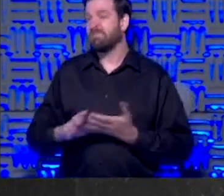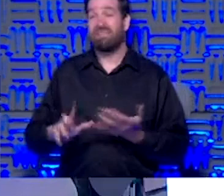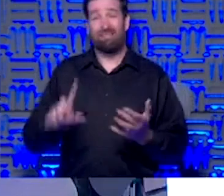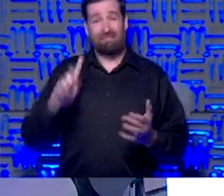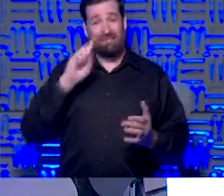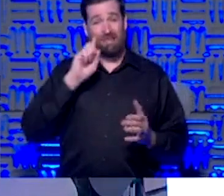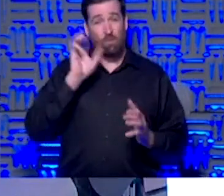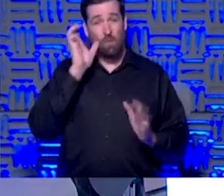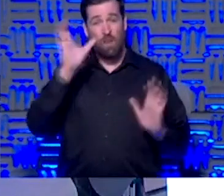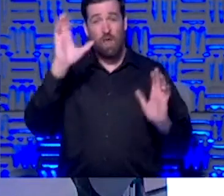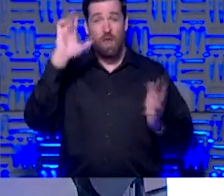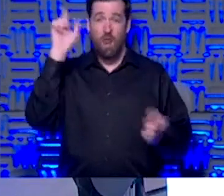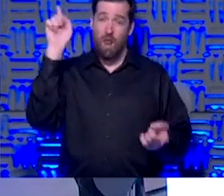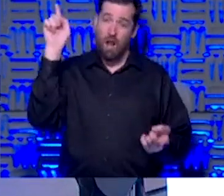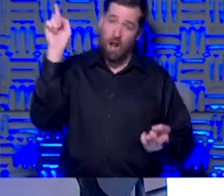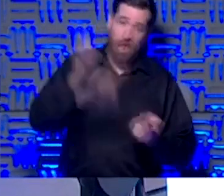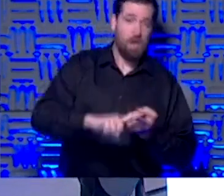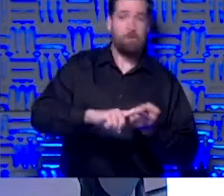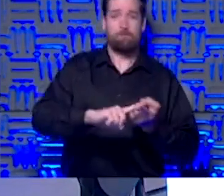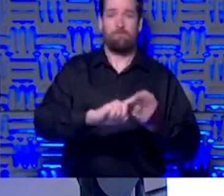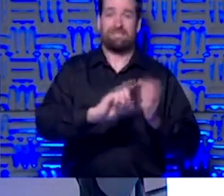zero community cases.